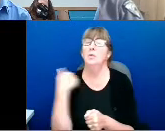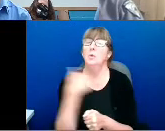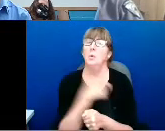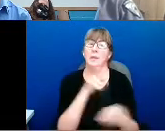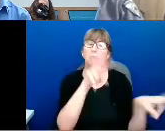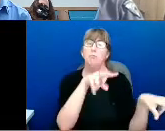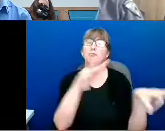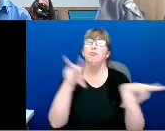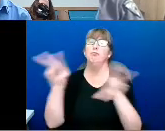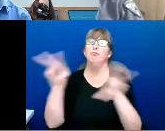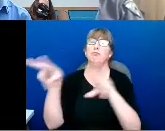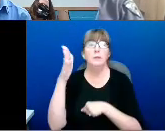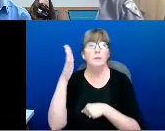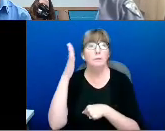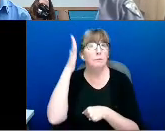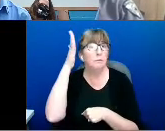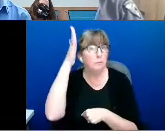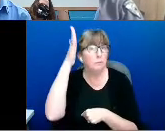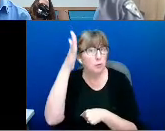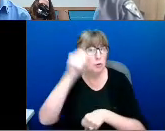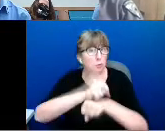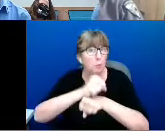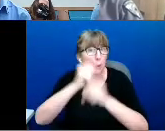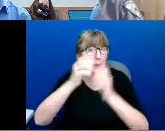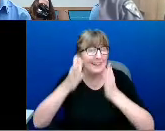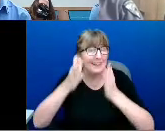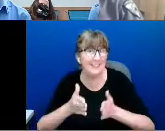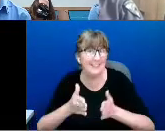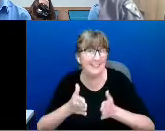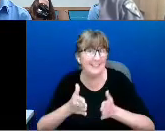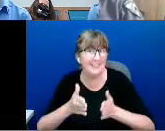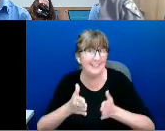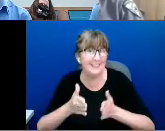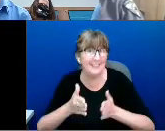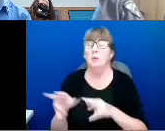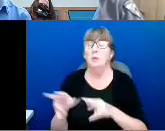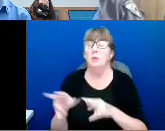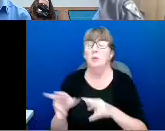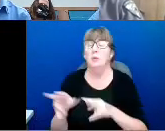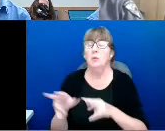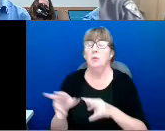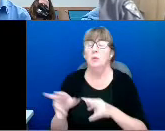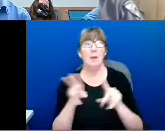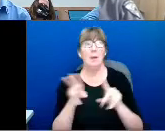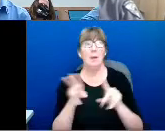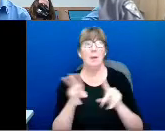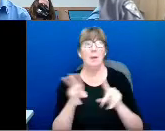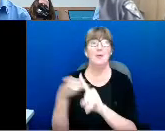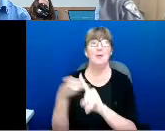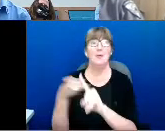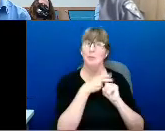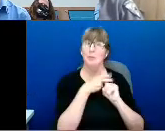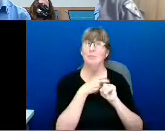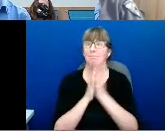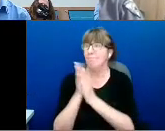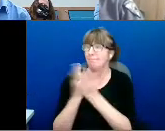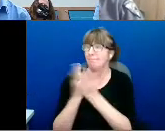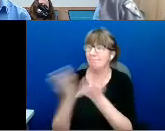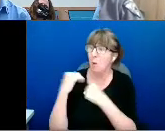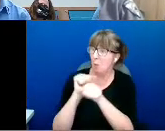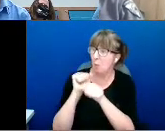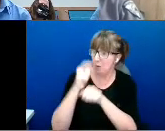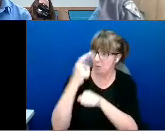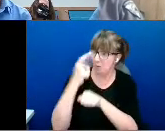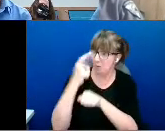future employees, gives us a chance, a great way to recruit. We get to see what